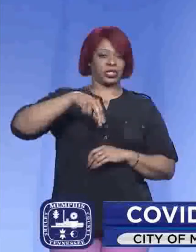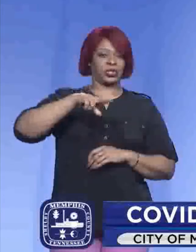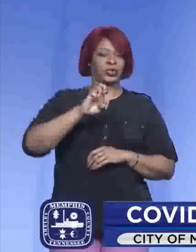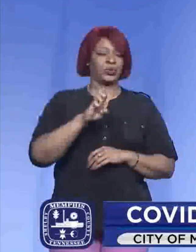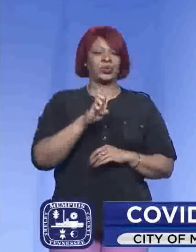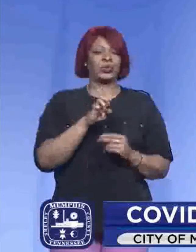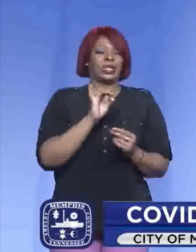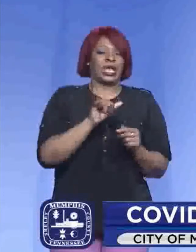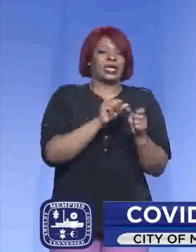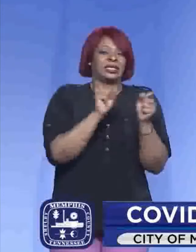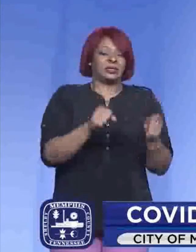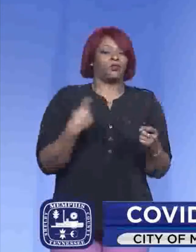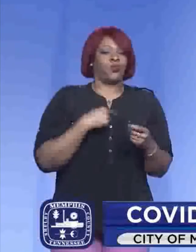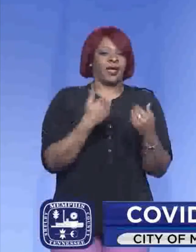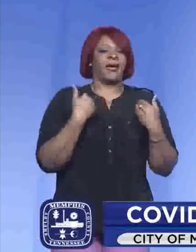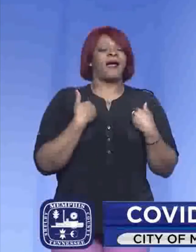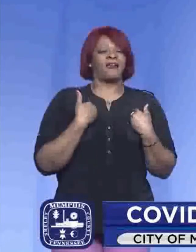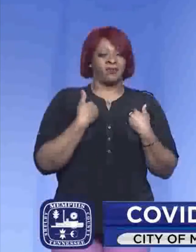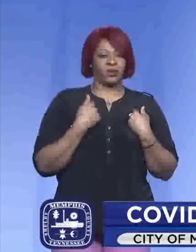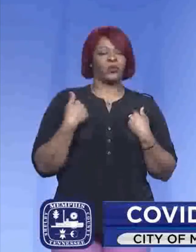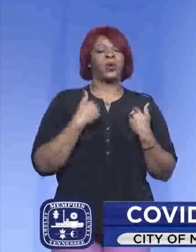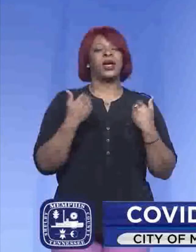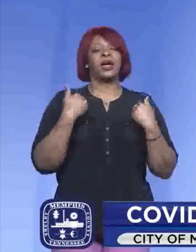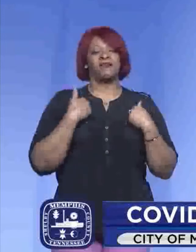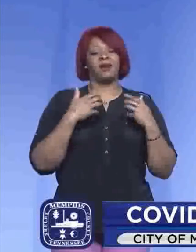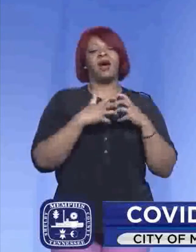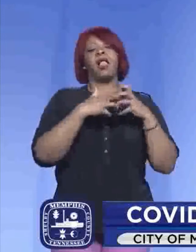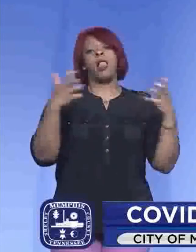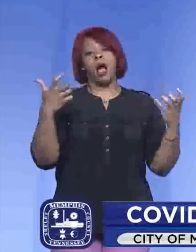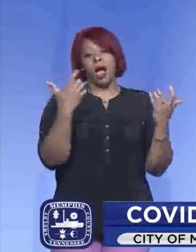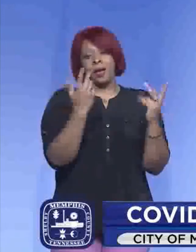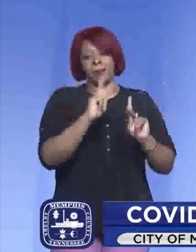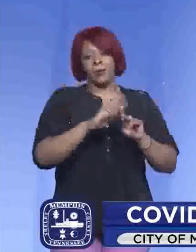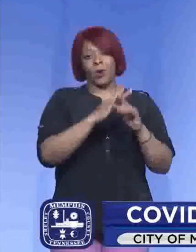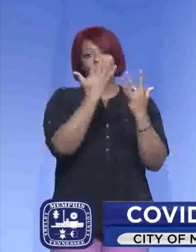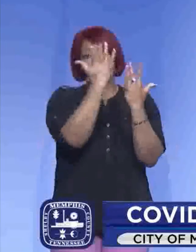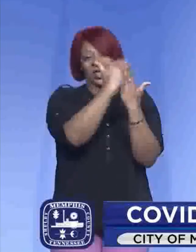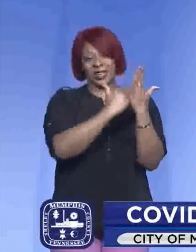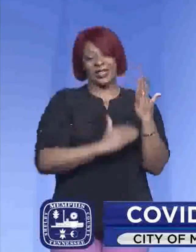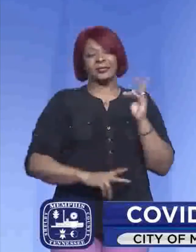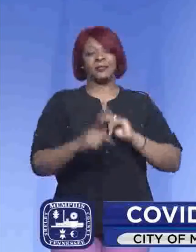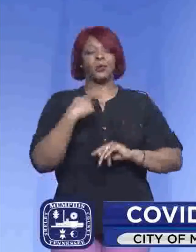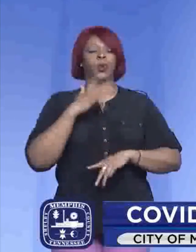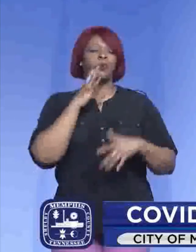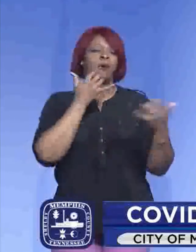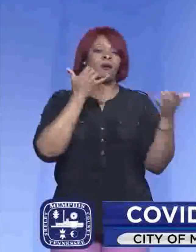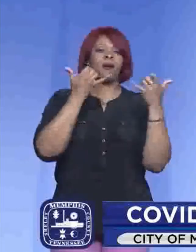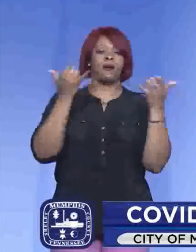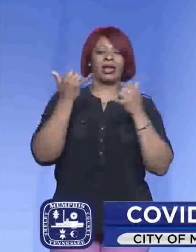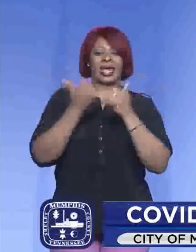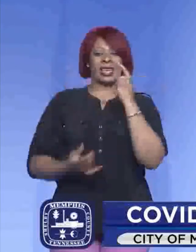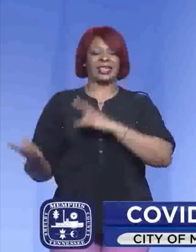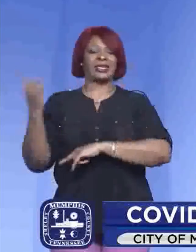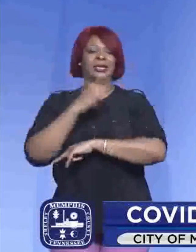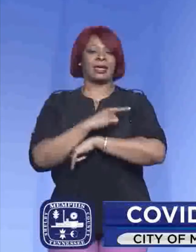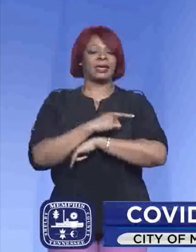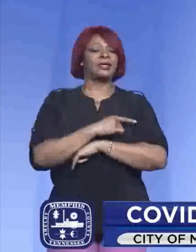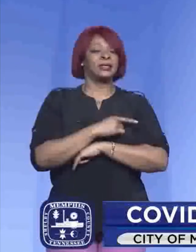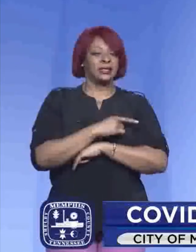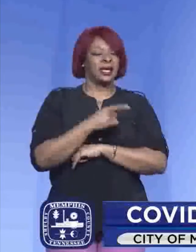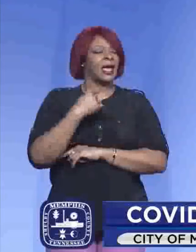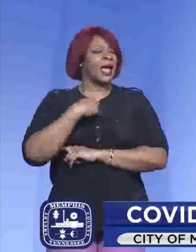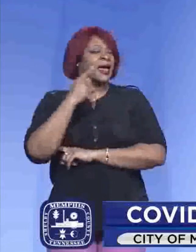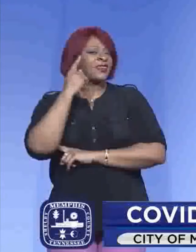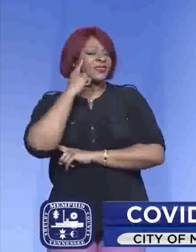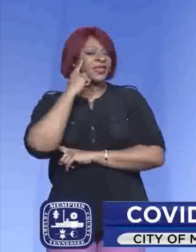that's the system that we had. We do have a heck of a lot of names on there, and those are the folks that we will call at the end of the day. I think